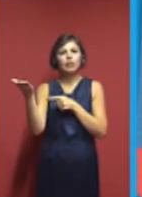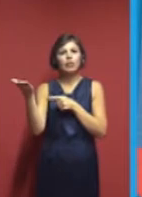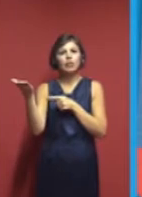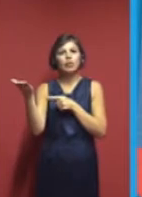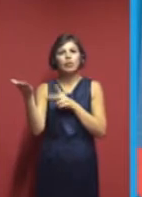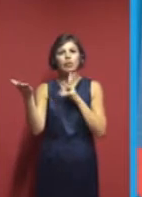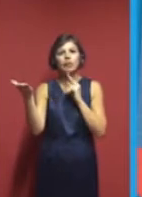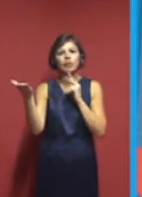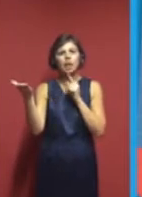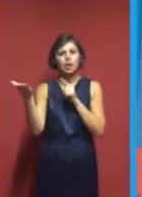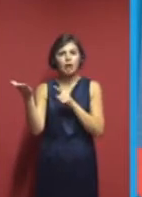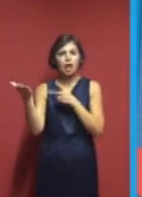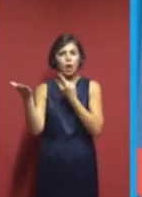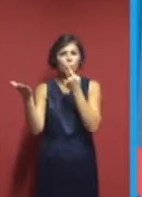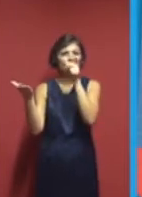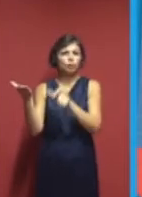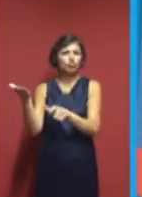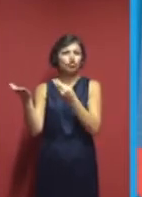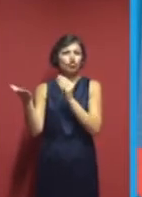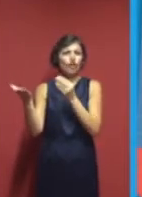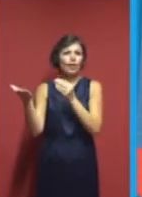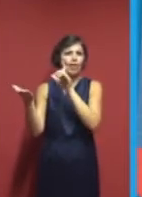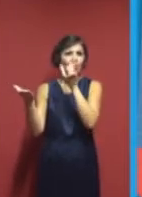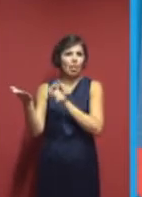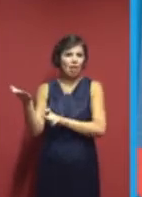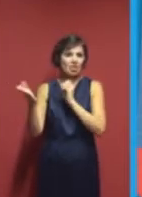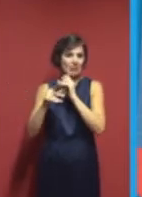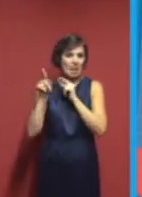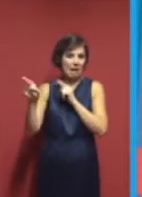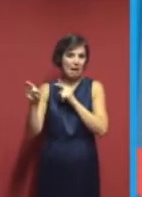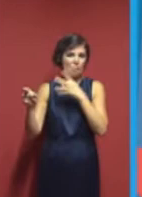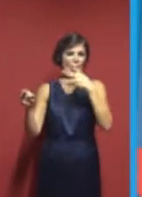teaching there at the Aalto University, Massimo Menichinelli.